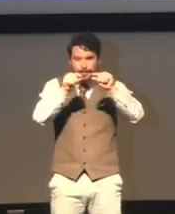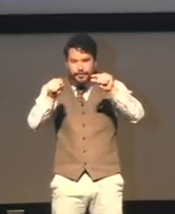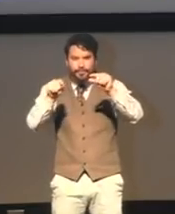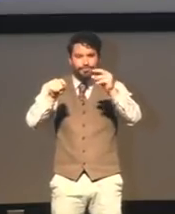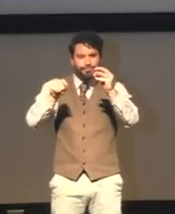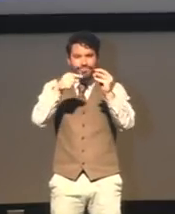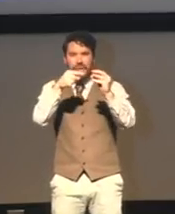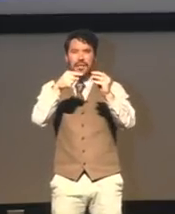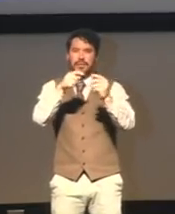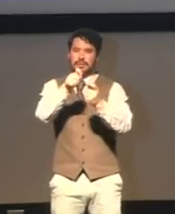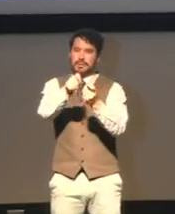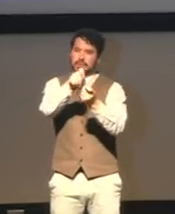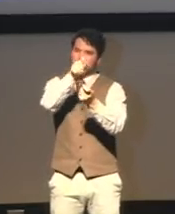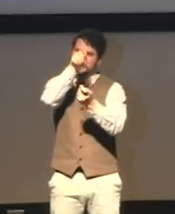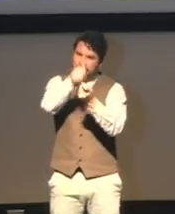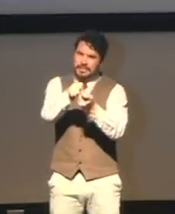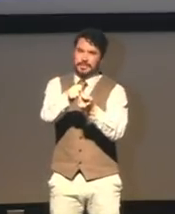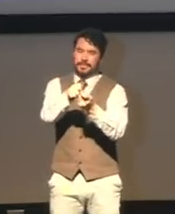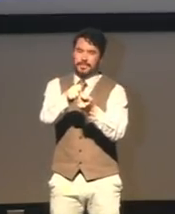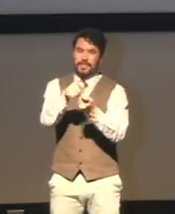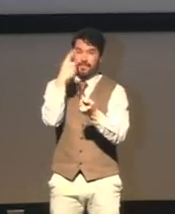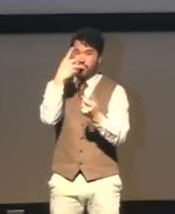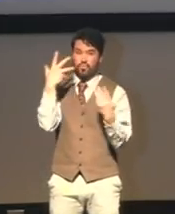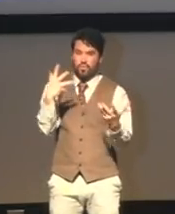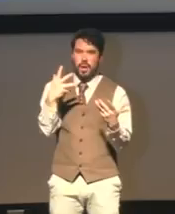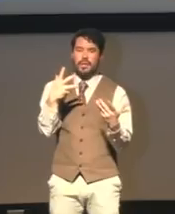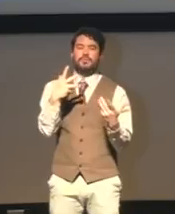to do the testing in an accurate way.